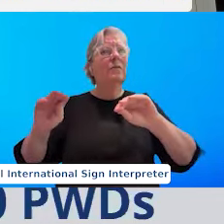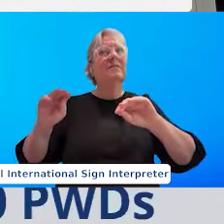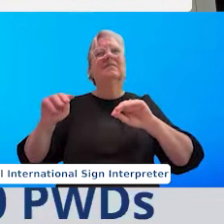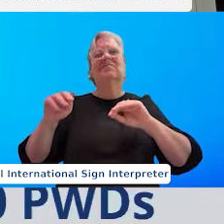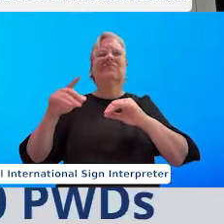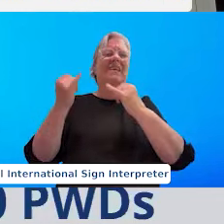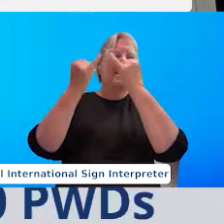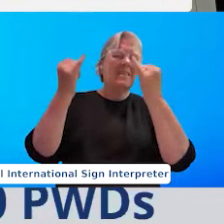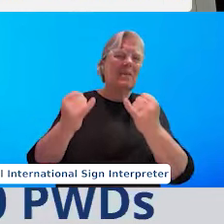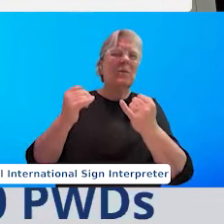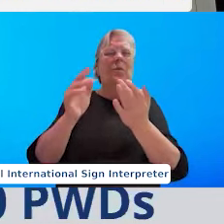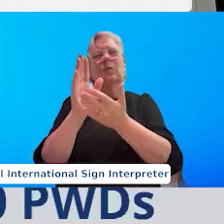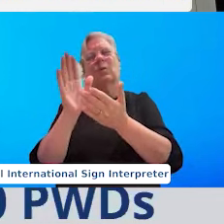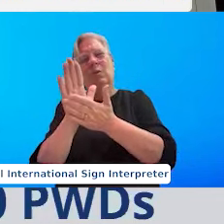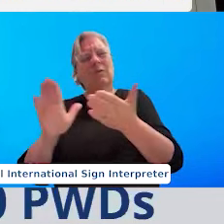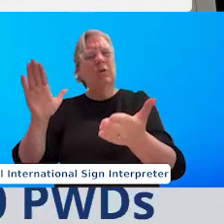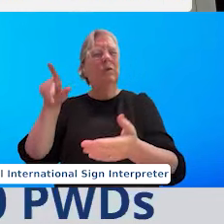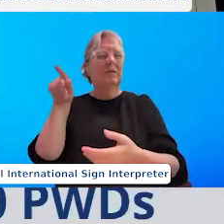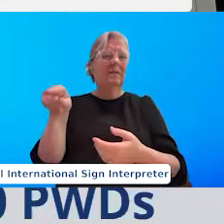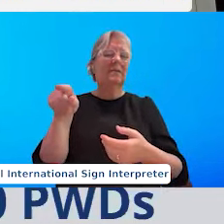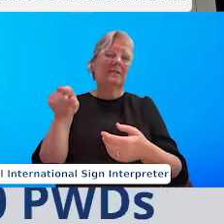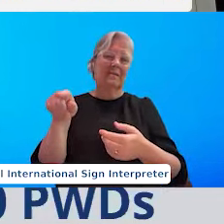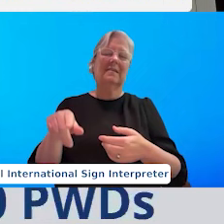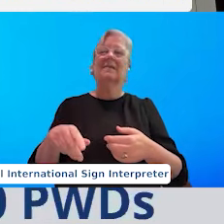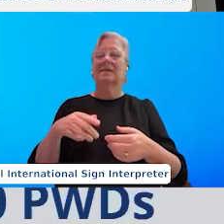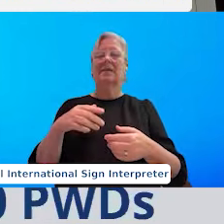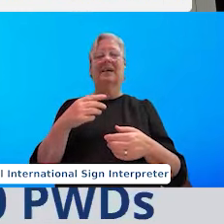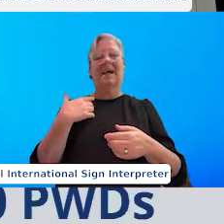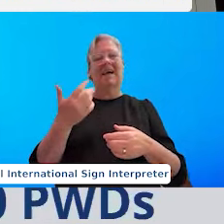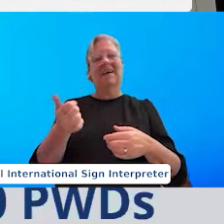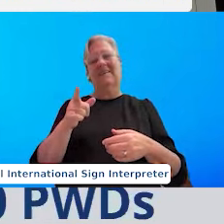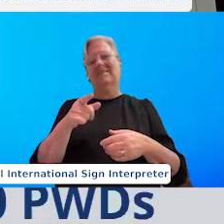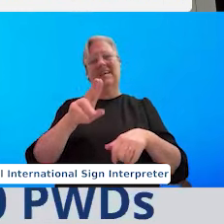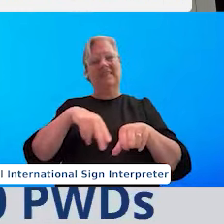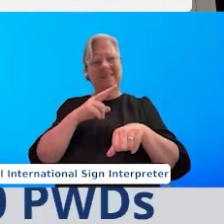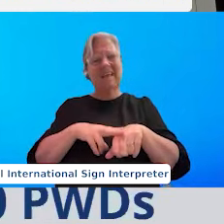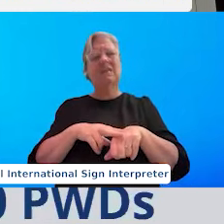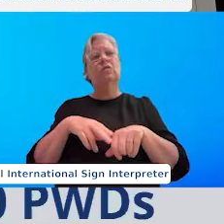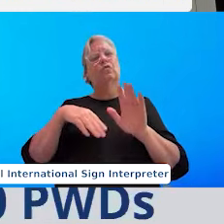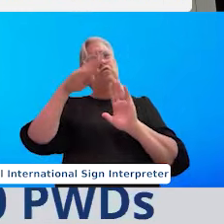like 7,000 of people. Of course, it's not enough. Now we are working with the